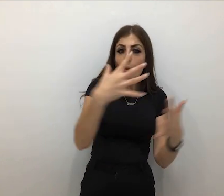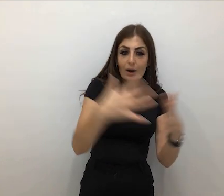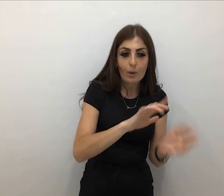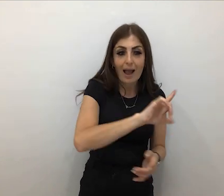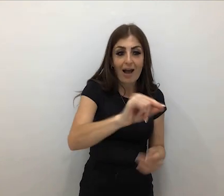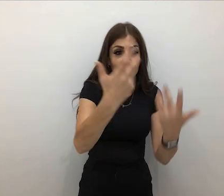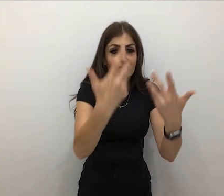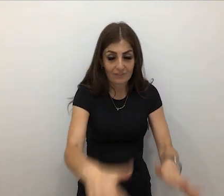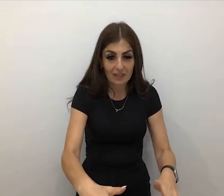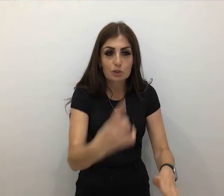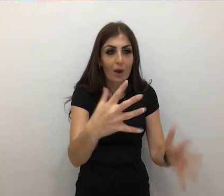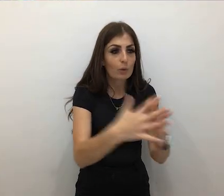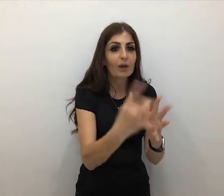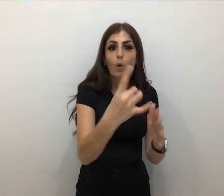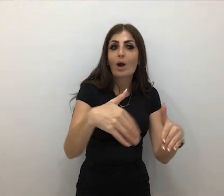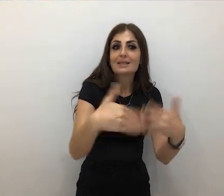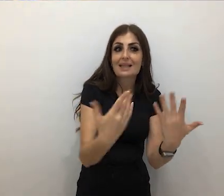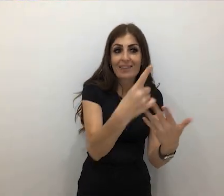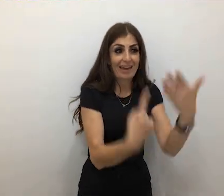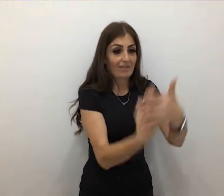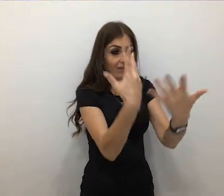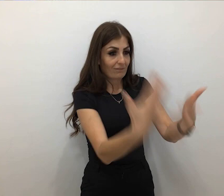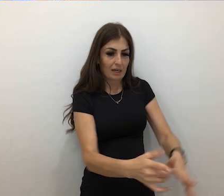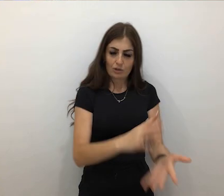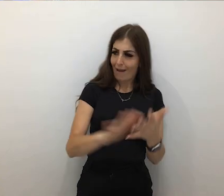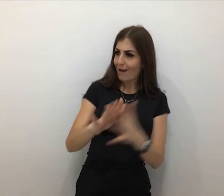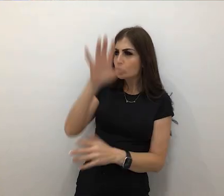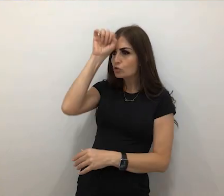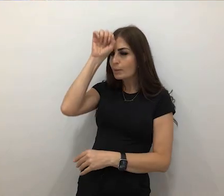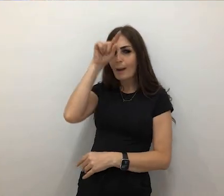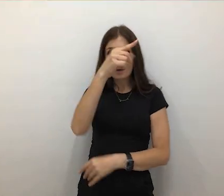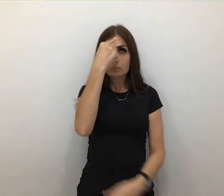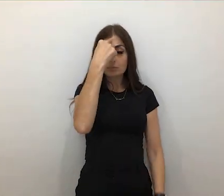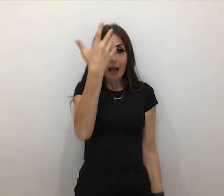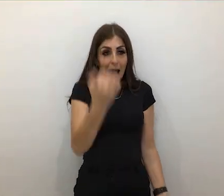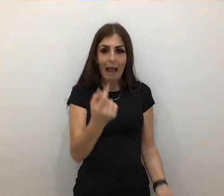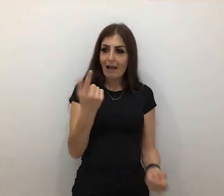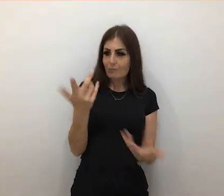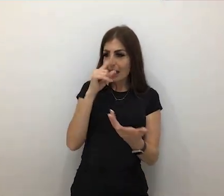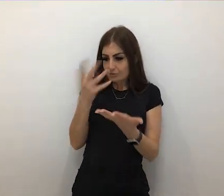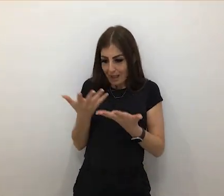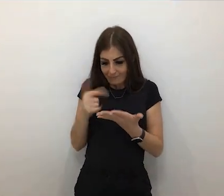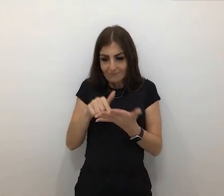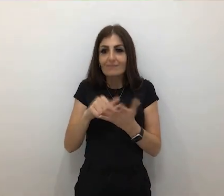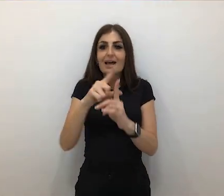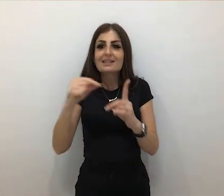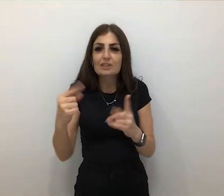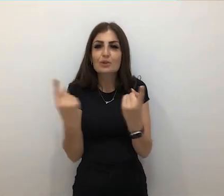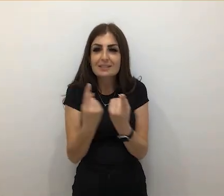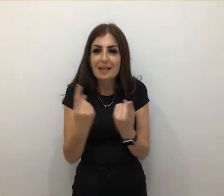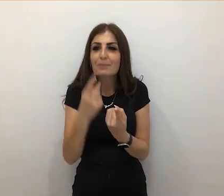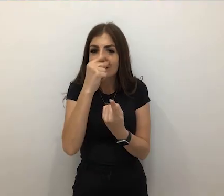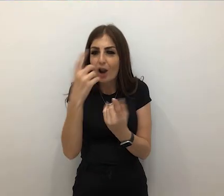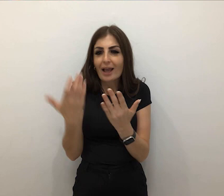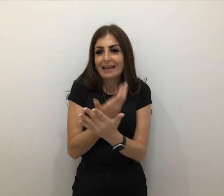after that day, where's the event? Where's the memory of it? It exists inside our head, but where's the take home? Where's the digital memento for me to